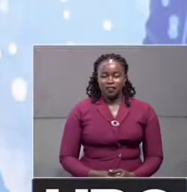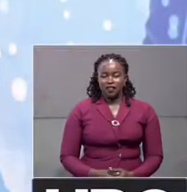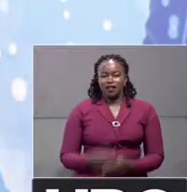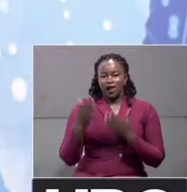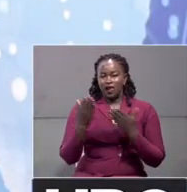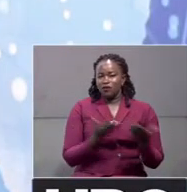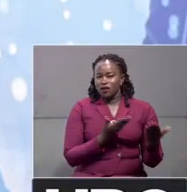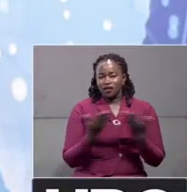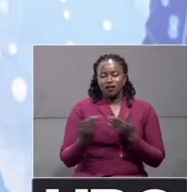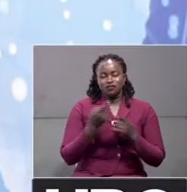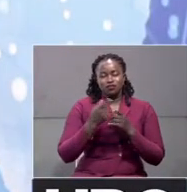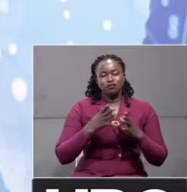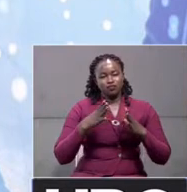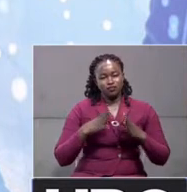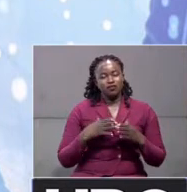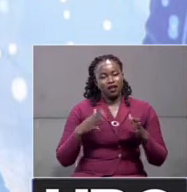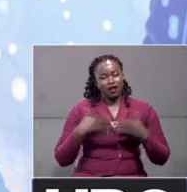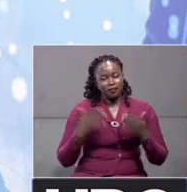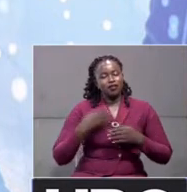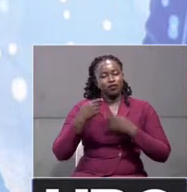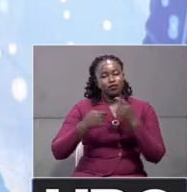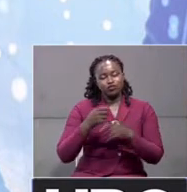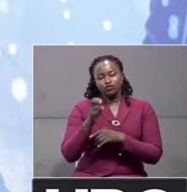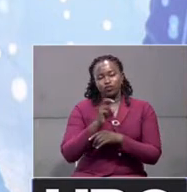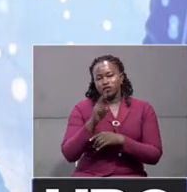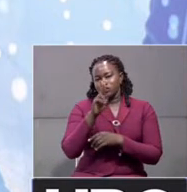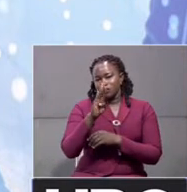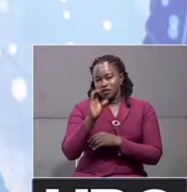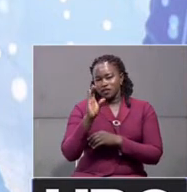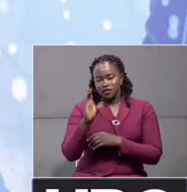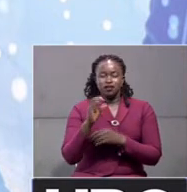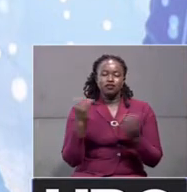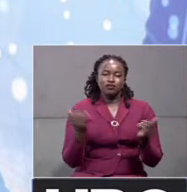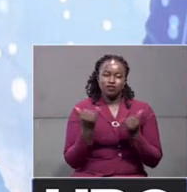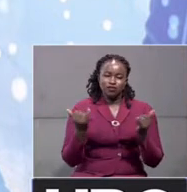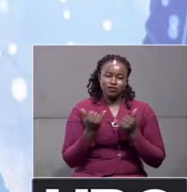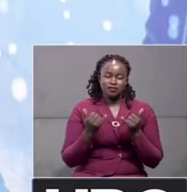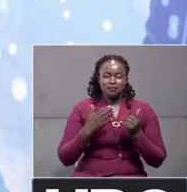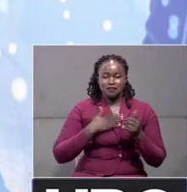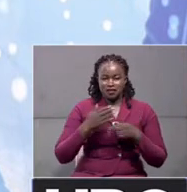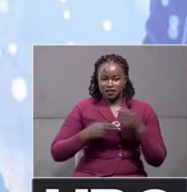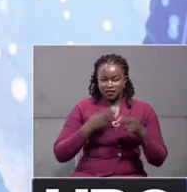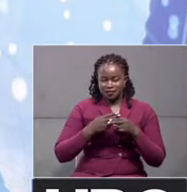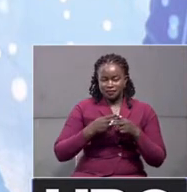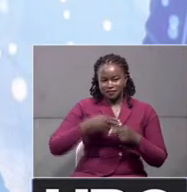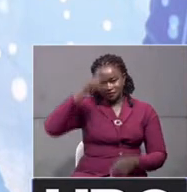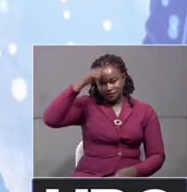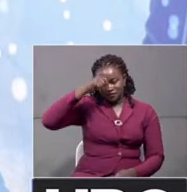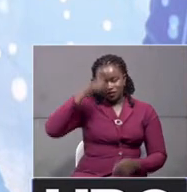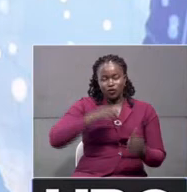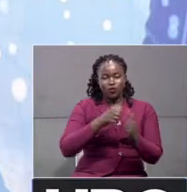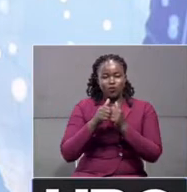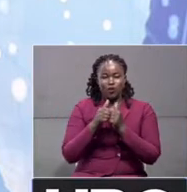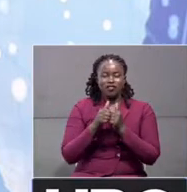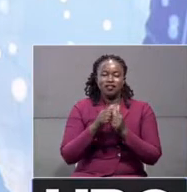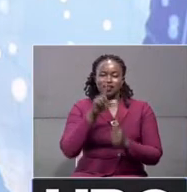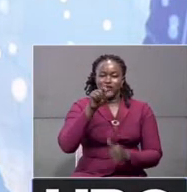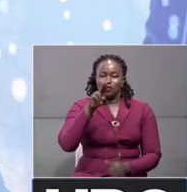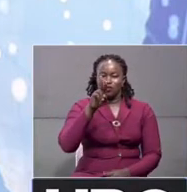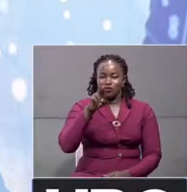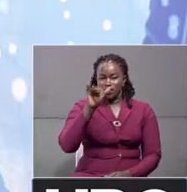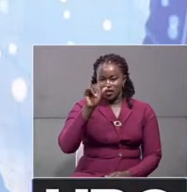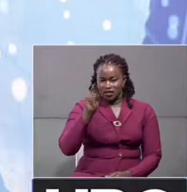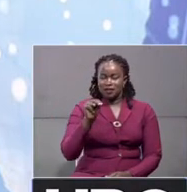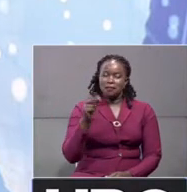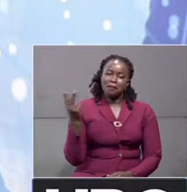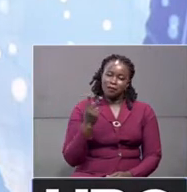Welcome back from that break, and we're glad that you're still with us here in UBC News Tonight. I'm Lauryn Masika Kazimoto, and my colleague Elizabeth Nakakonian